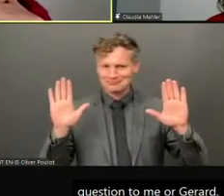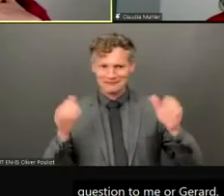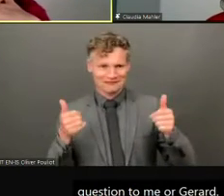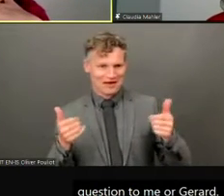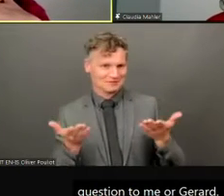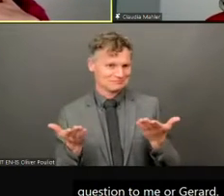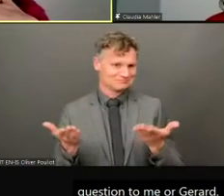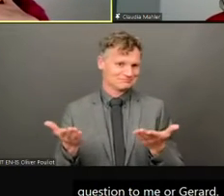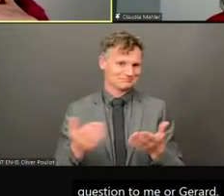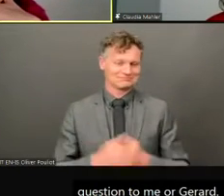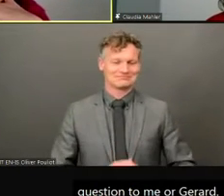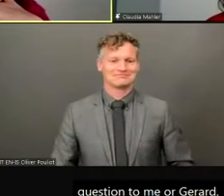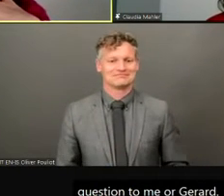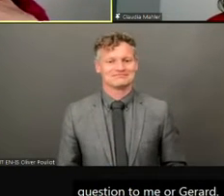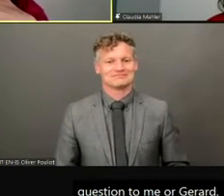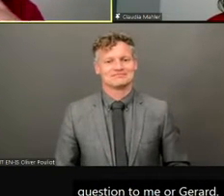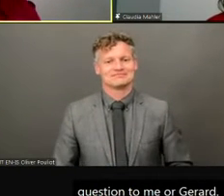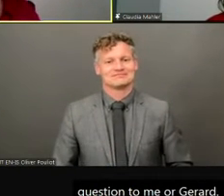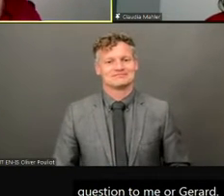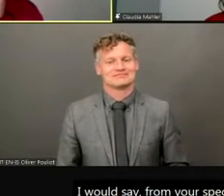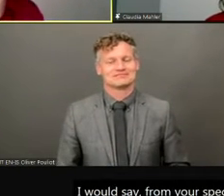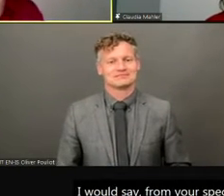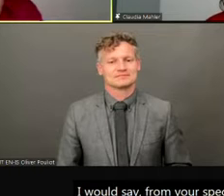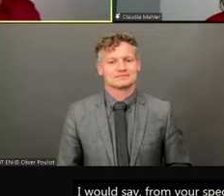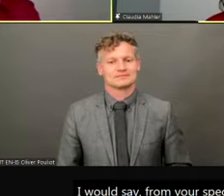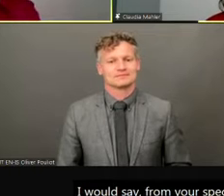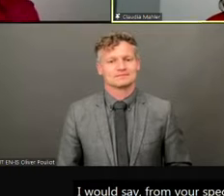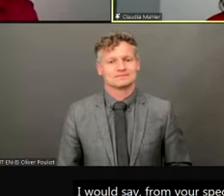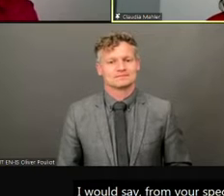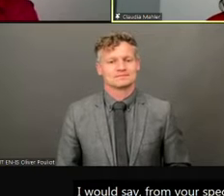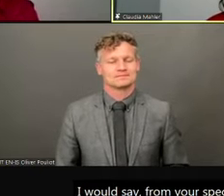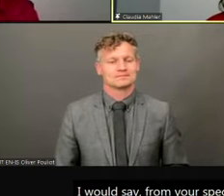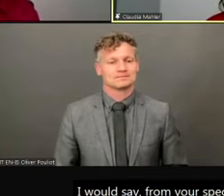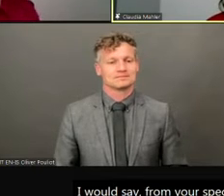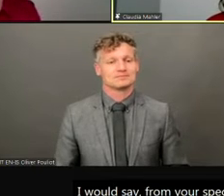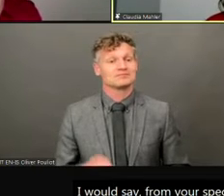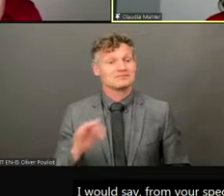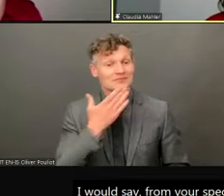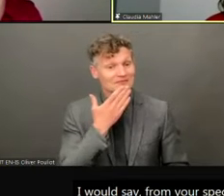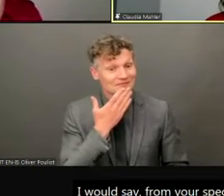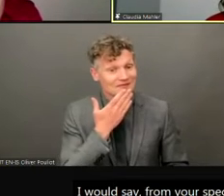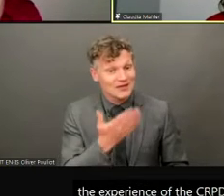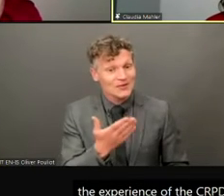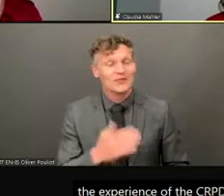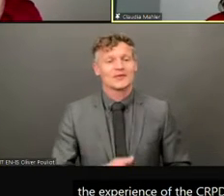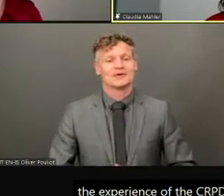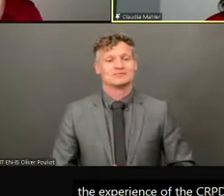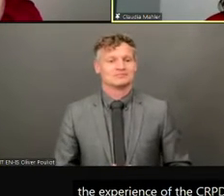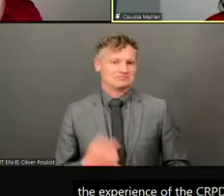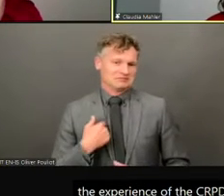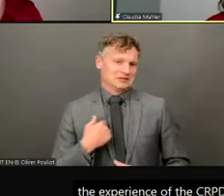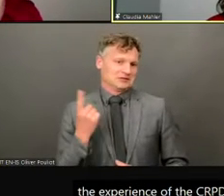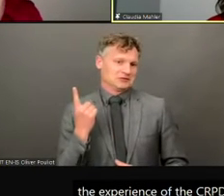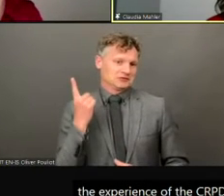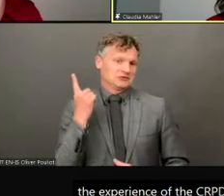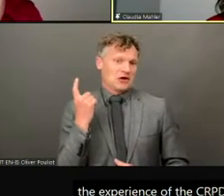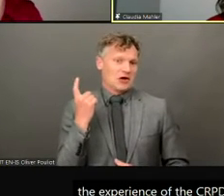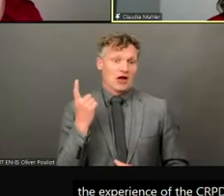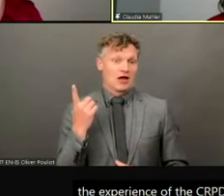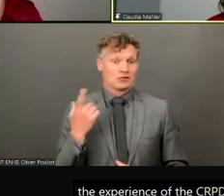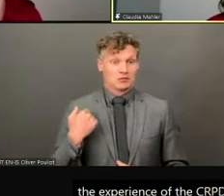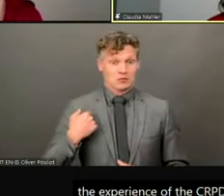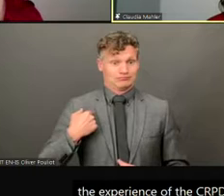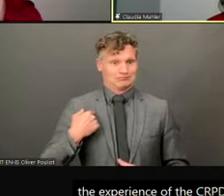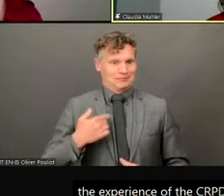from the experience of the CRPD. Thank you, Nena. So maybe I just start because we are not having a convention, and